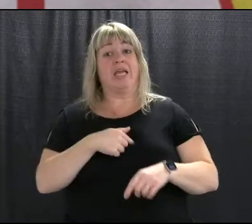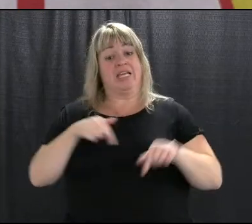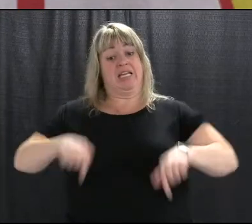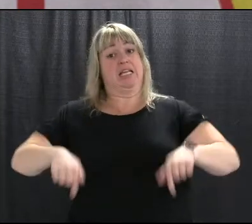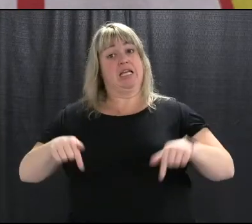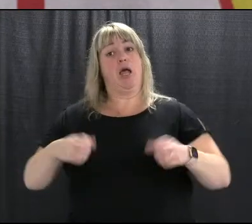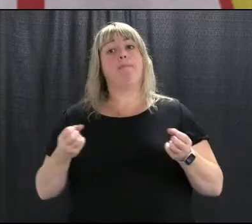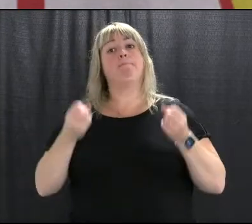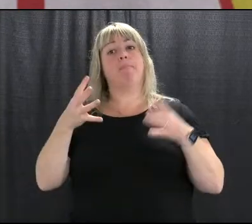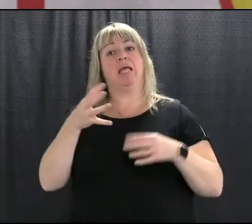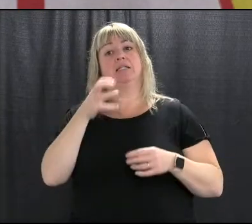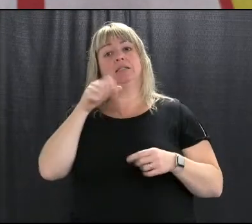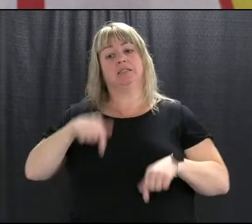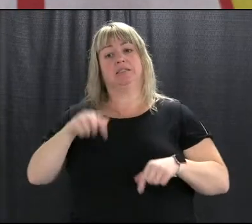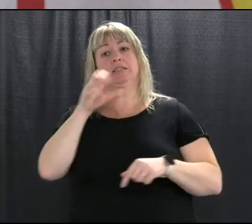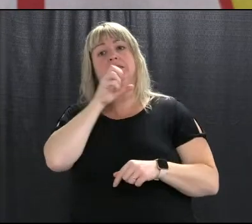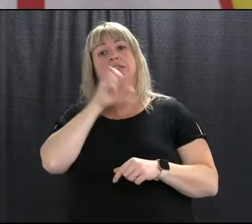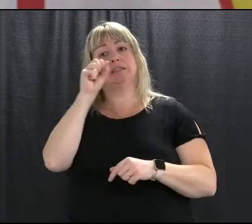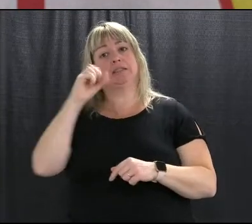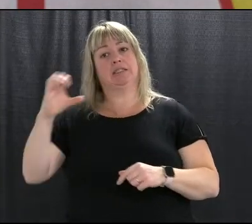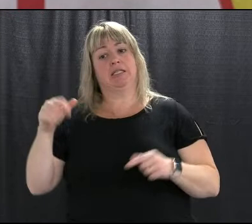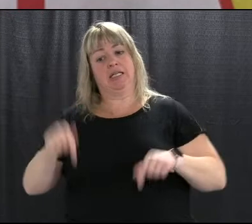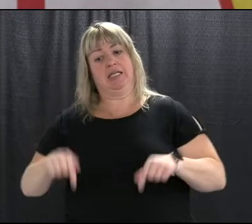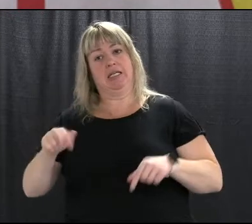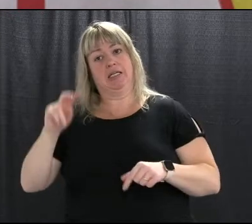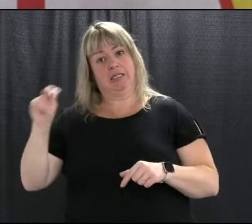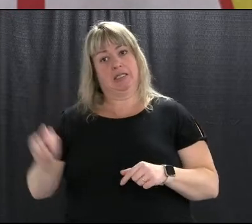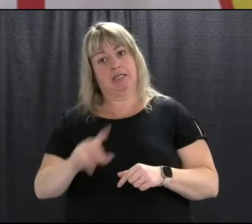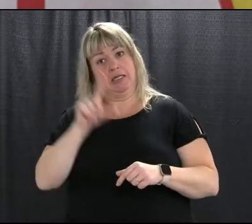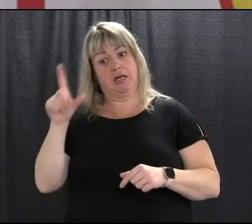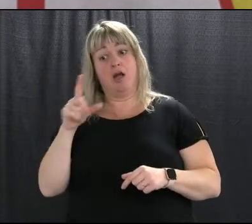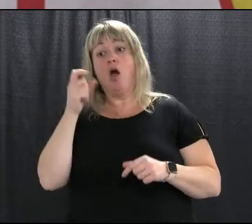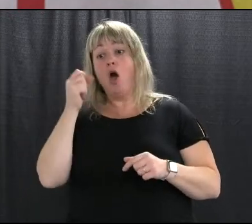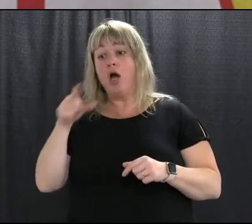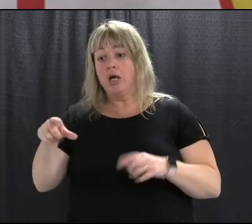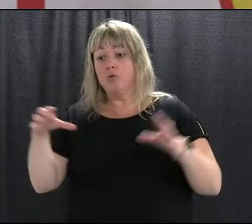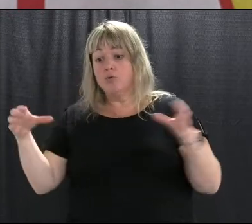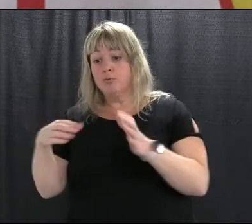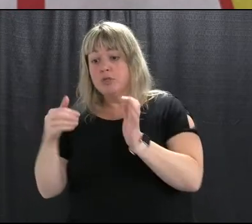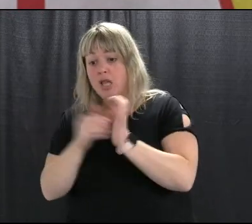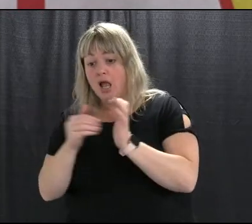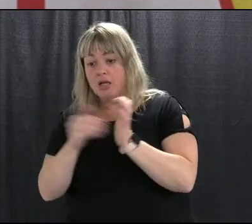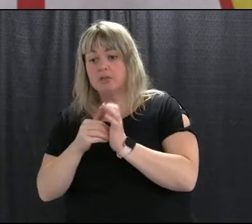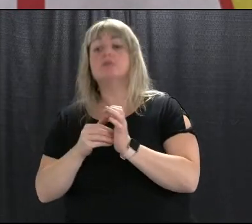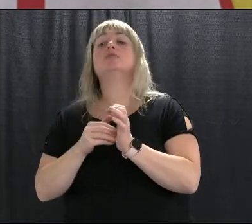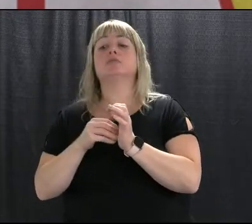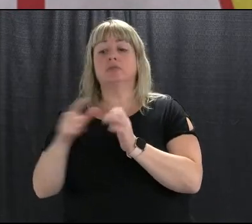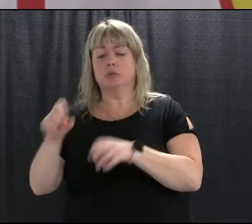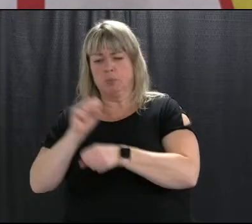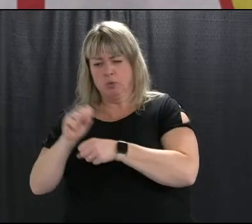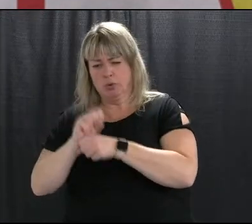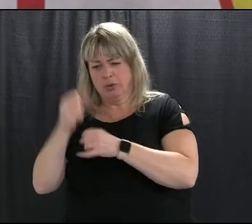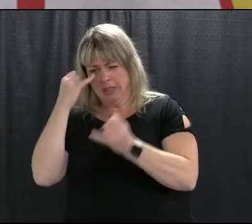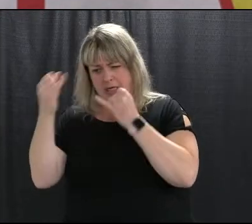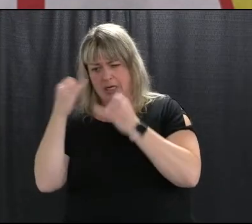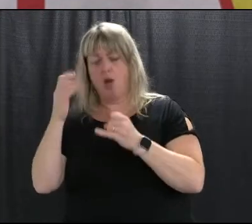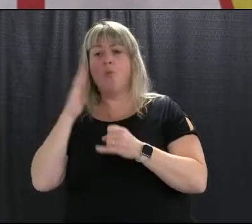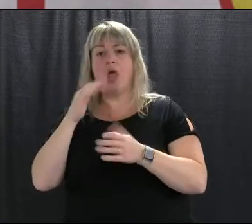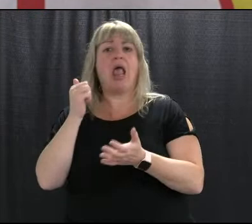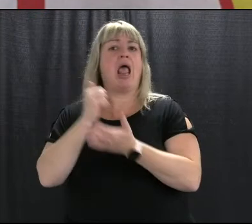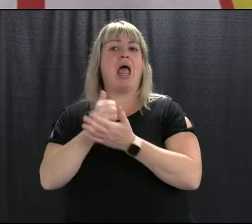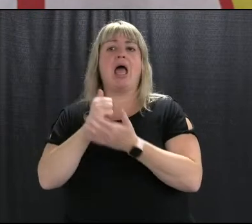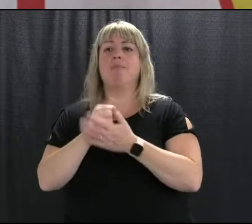And those 32 recommendations will help individuals through all age groups in the province,